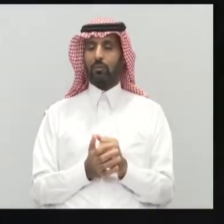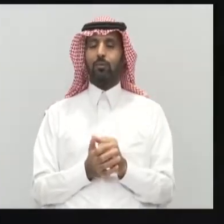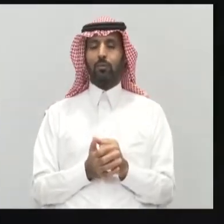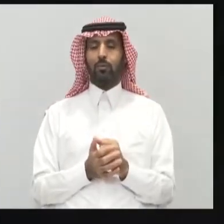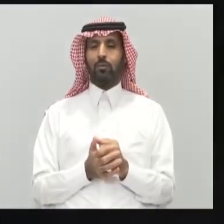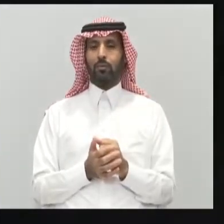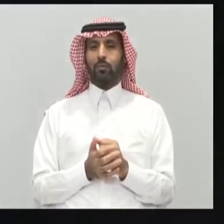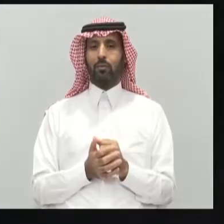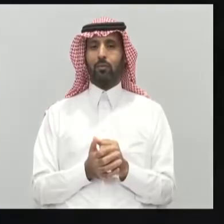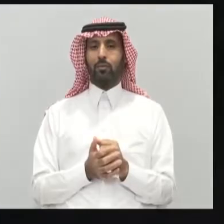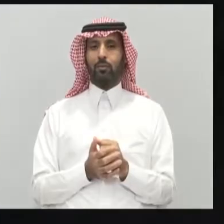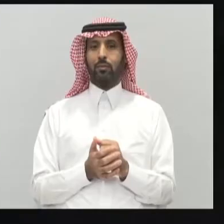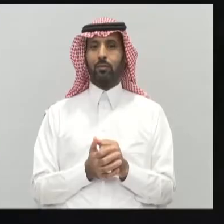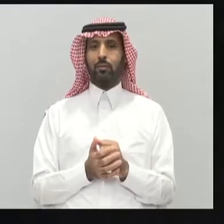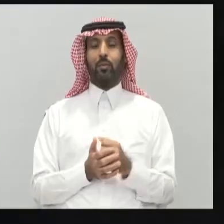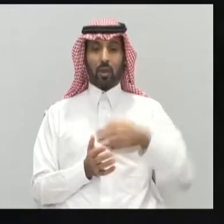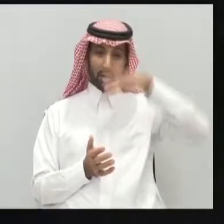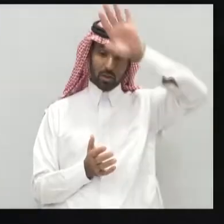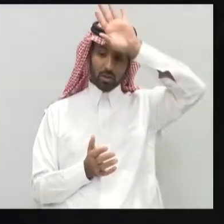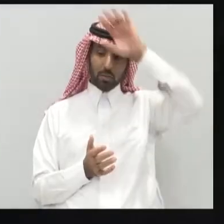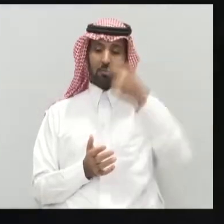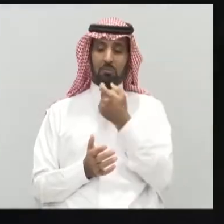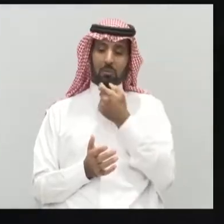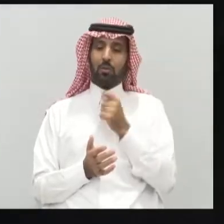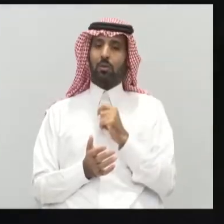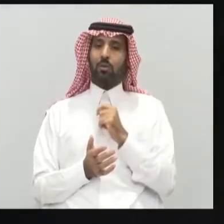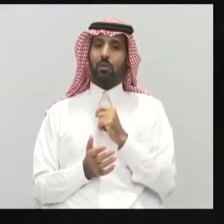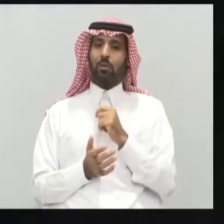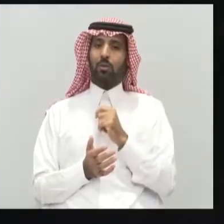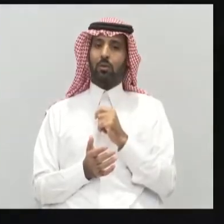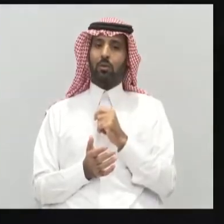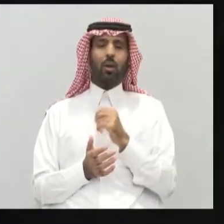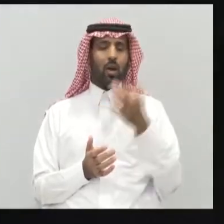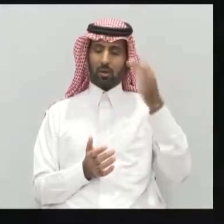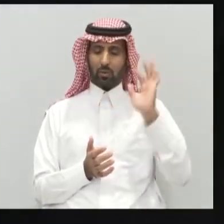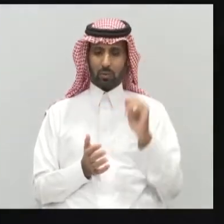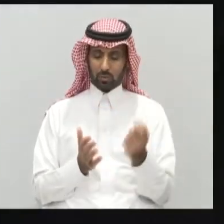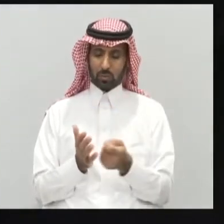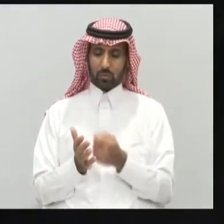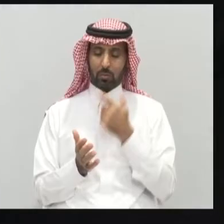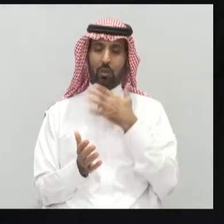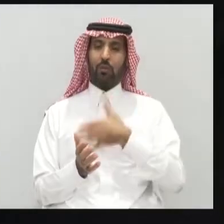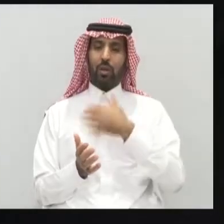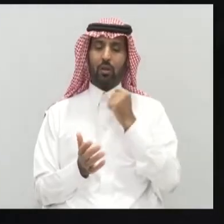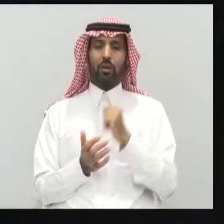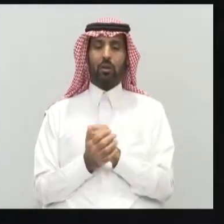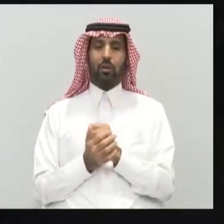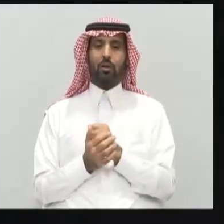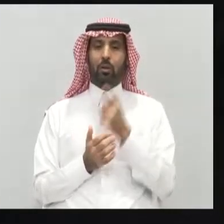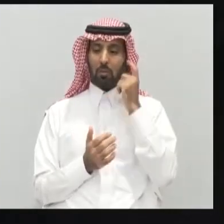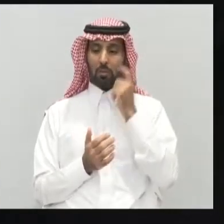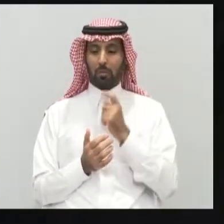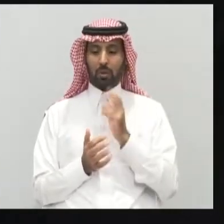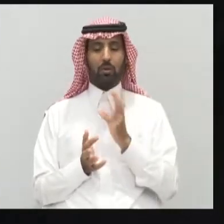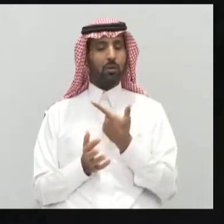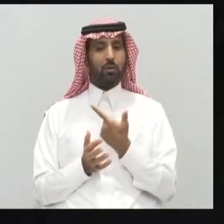names. King Salman, Prince Mohammed bin Salman, the Prophet. One